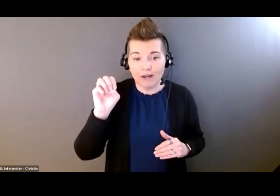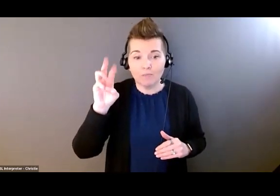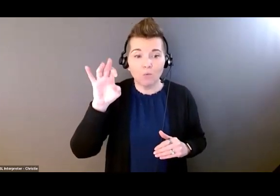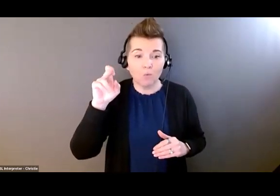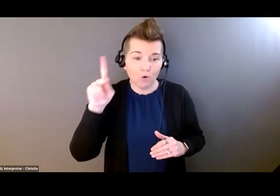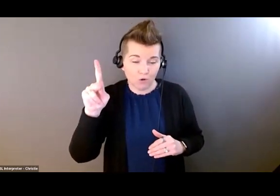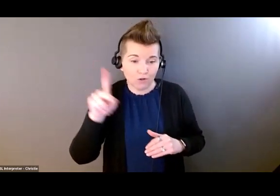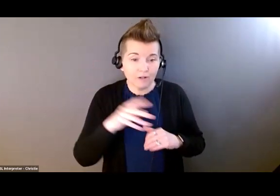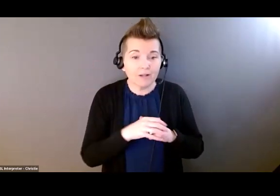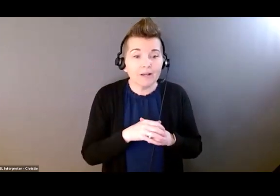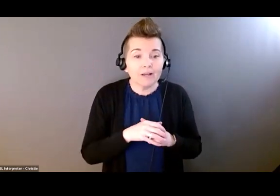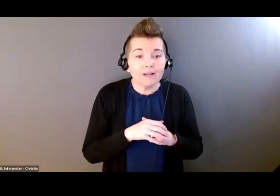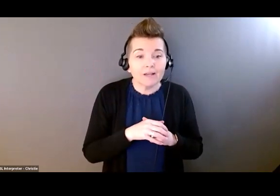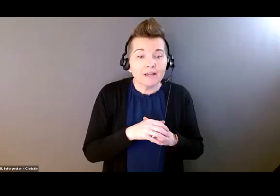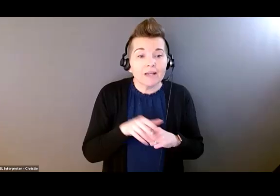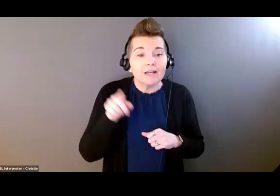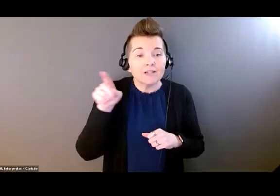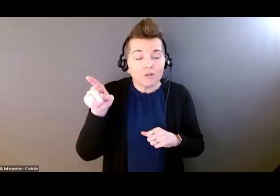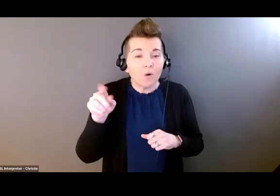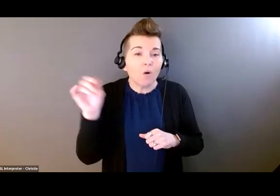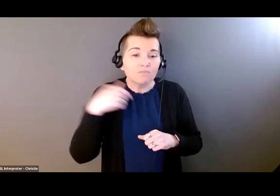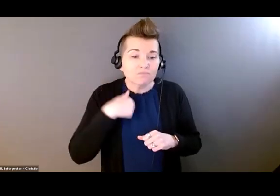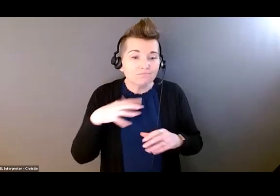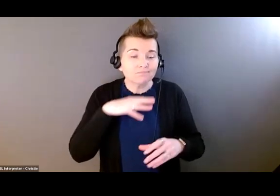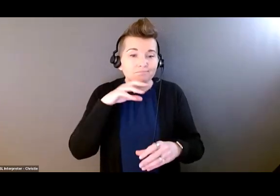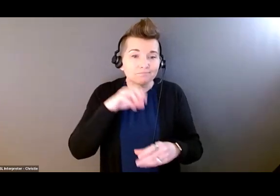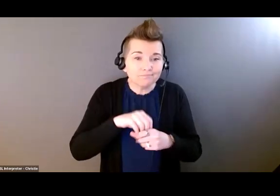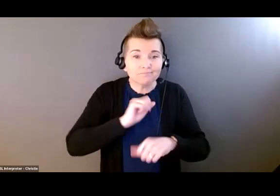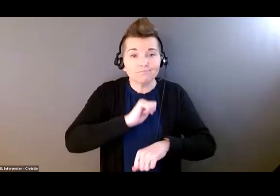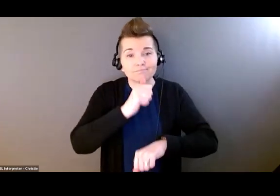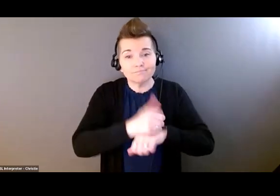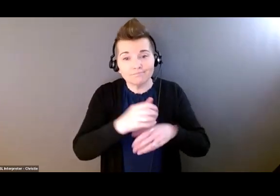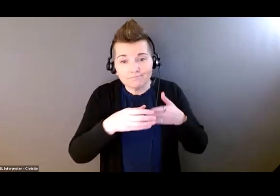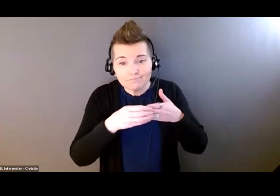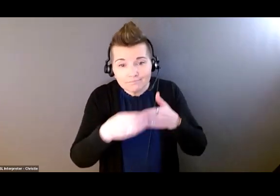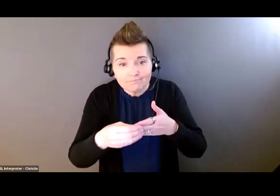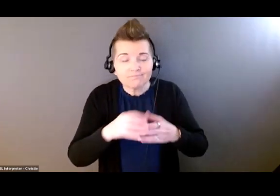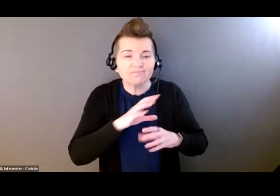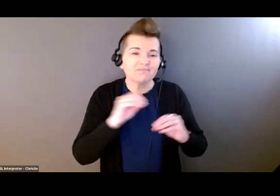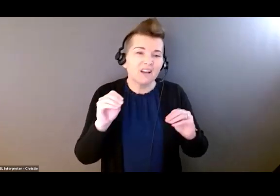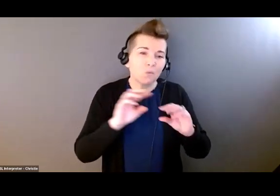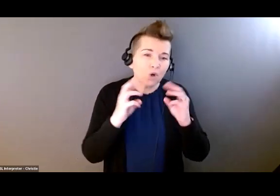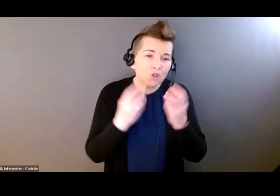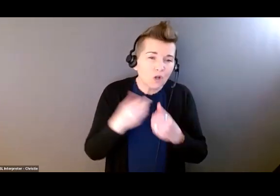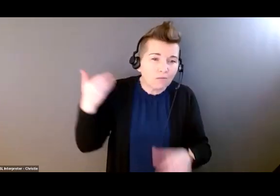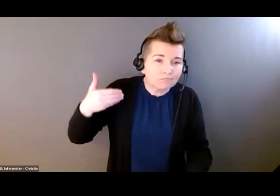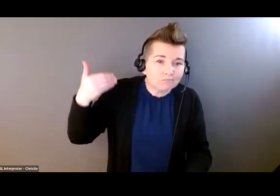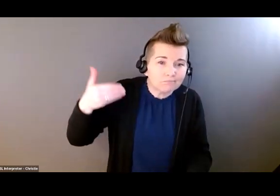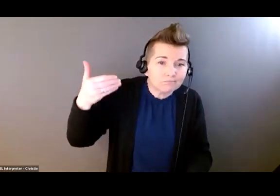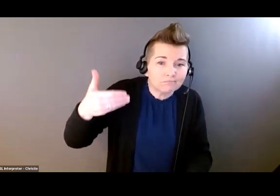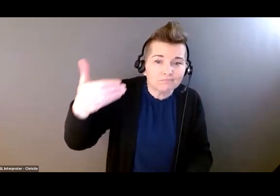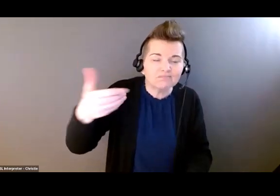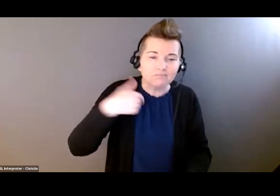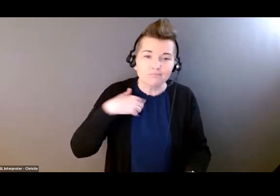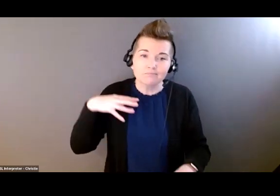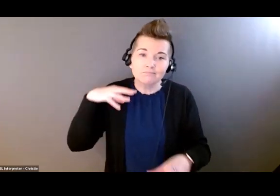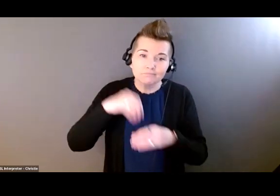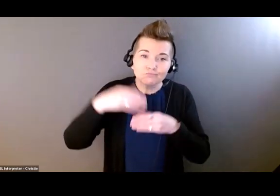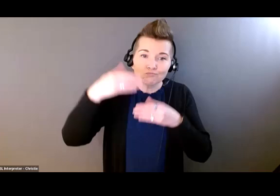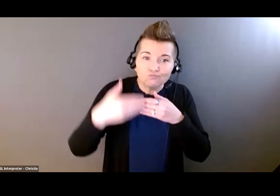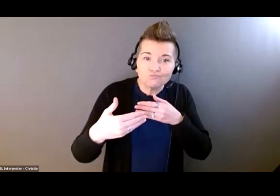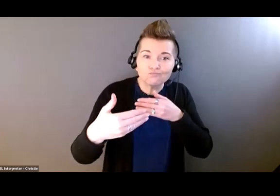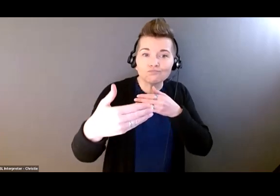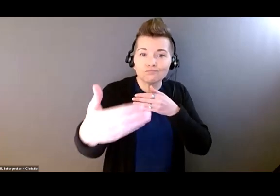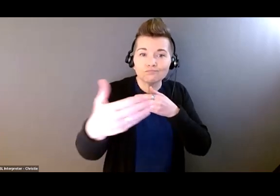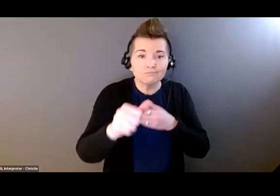that has been produced and disseminated by Healthcare Excellence Canada, as well as implementation guides and as well as this